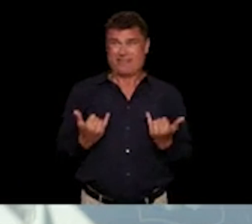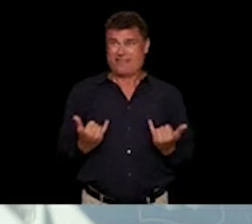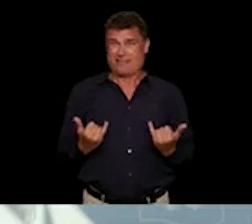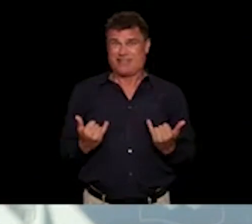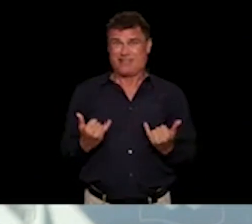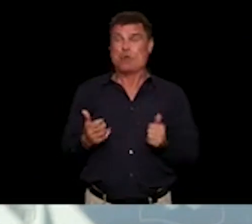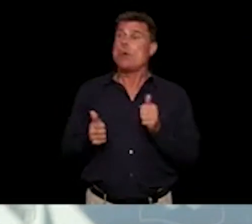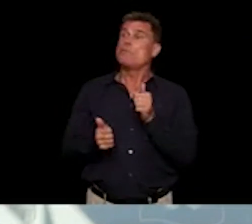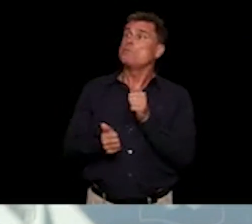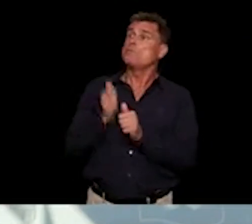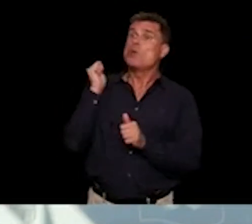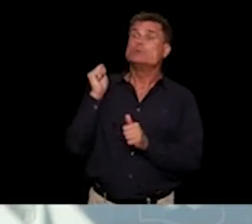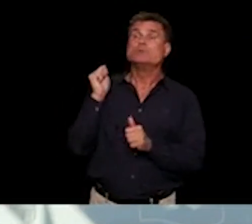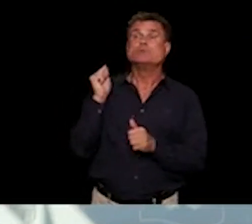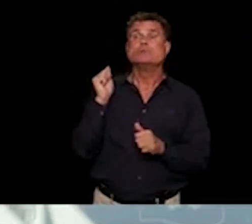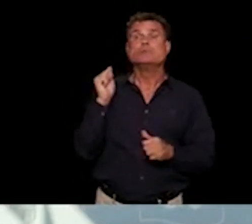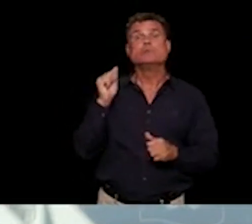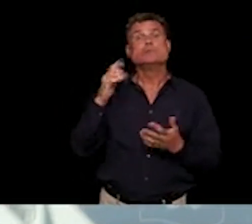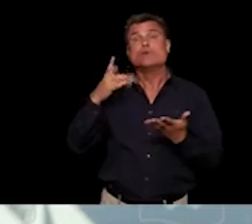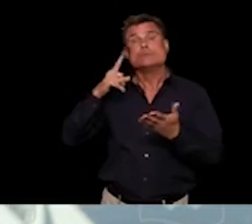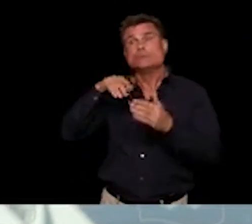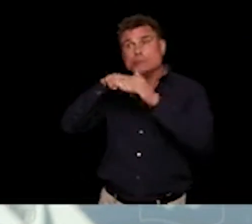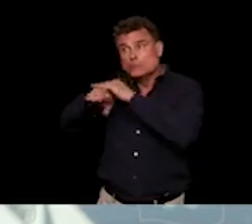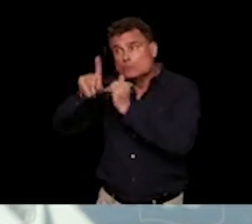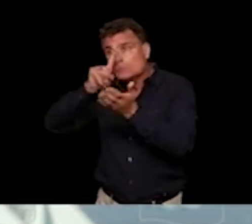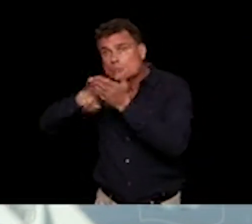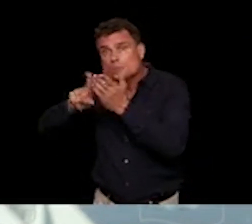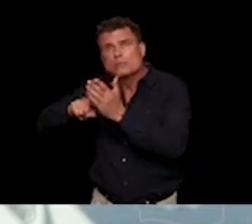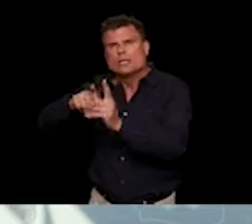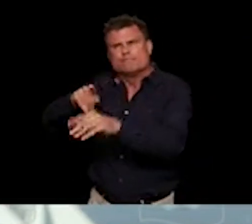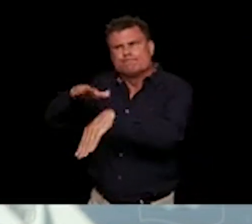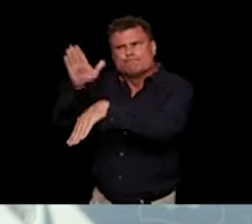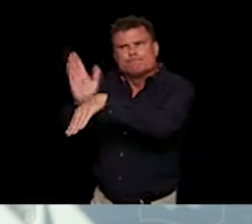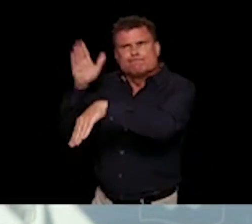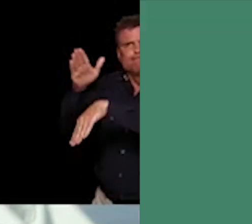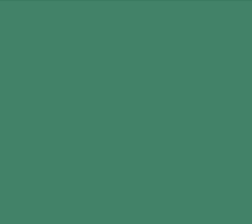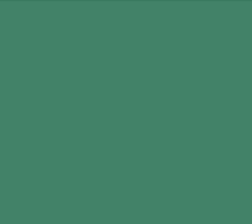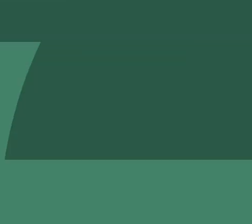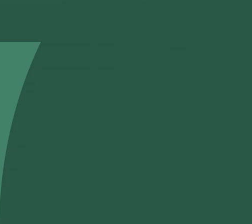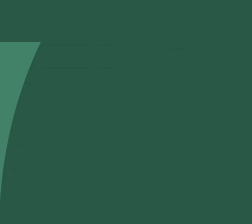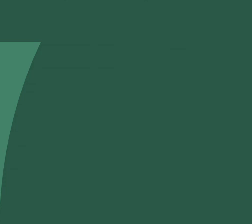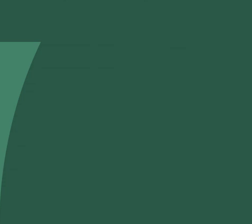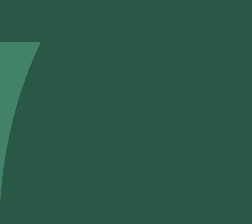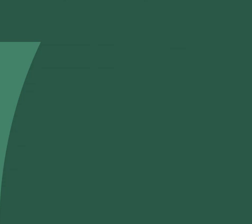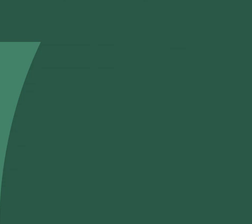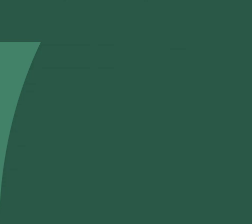right now. With respect to your specific question, I'll be happy to look into it and get back to you, Marcella.